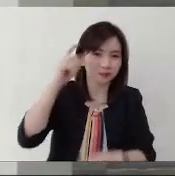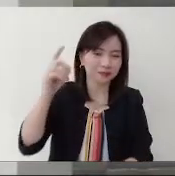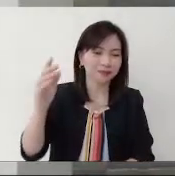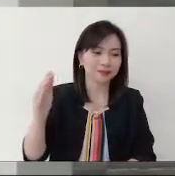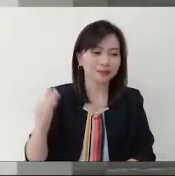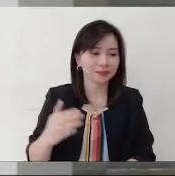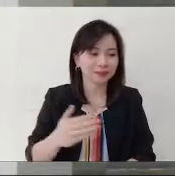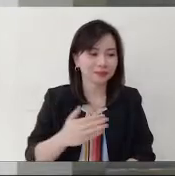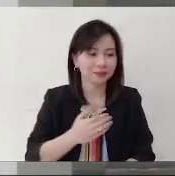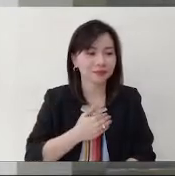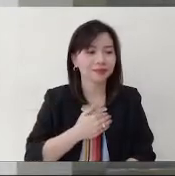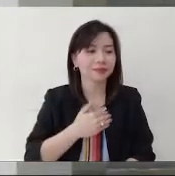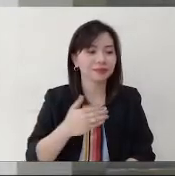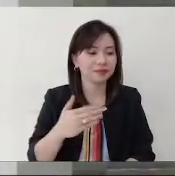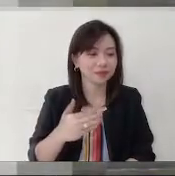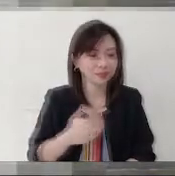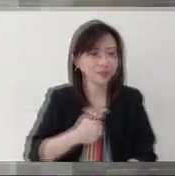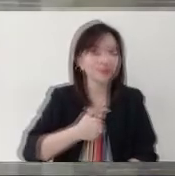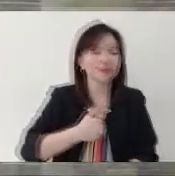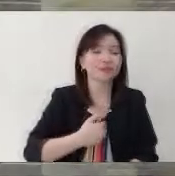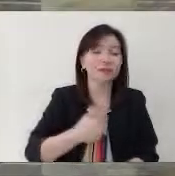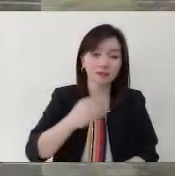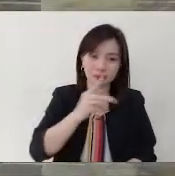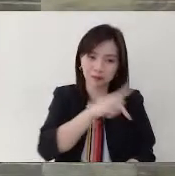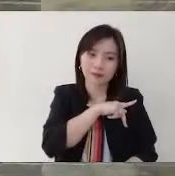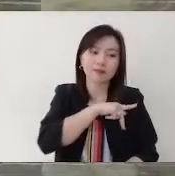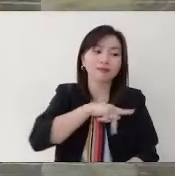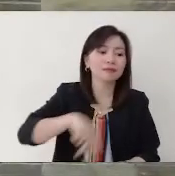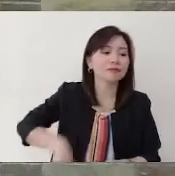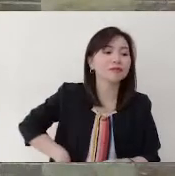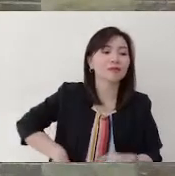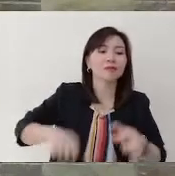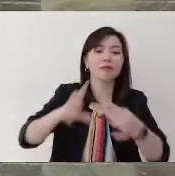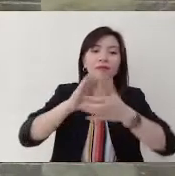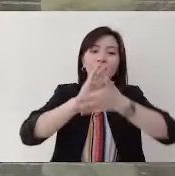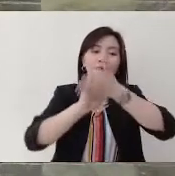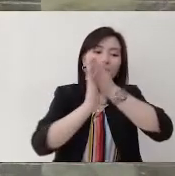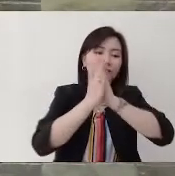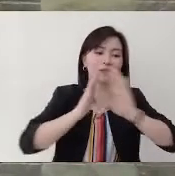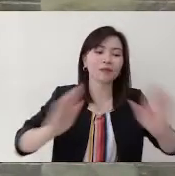me. The Prince of Peace,